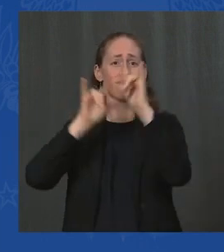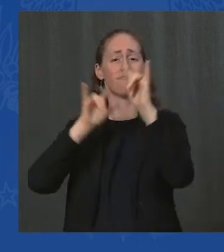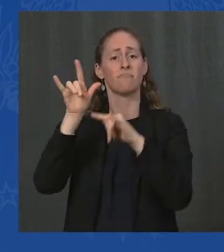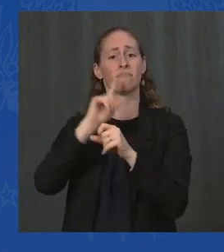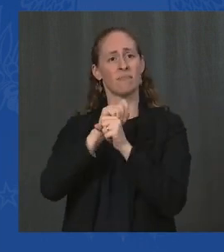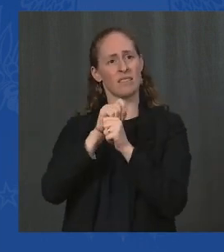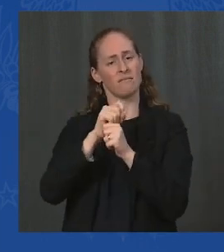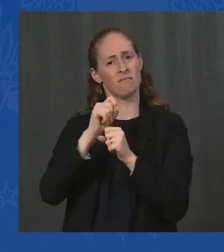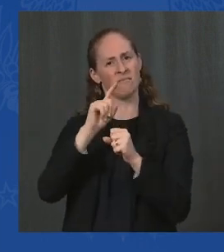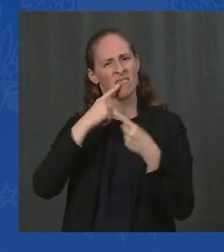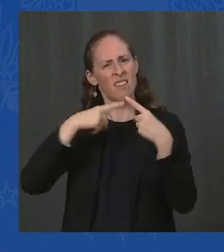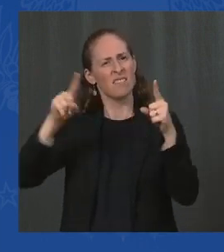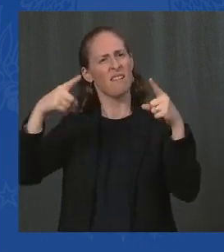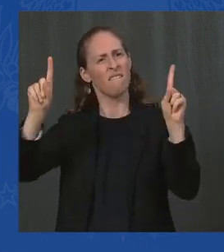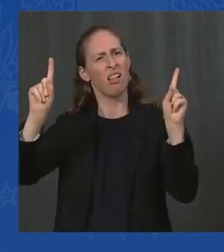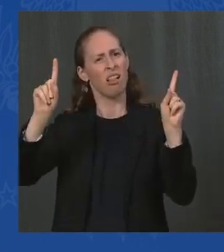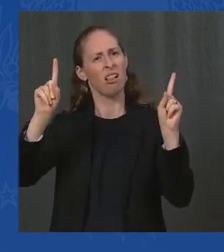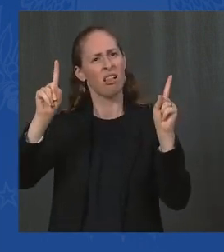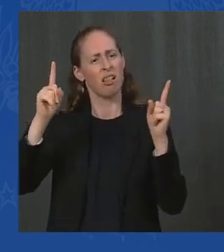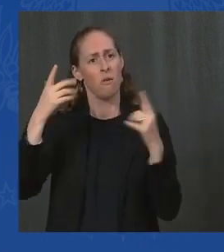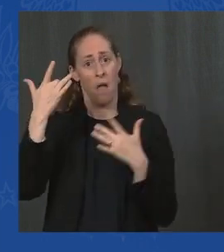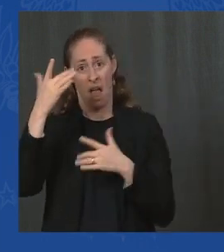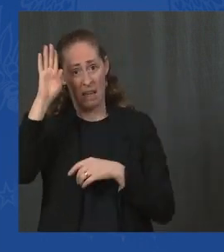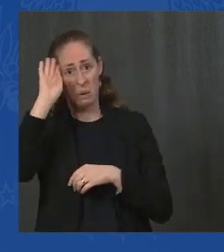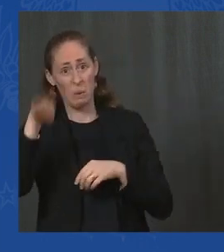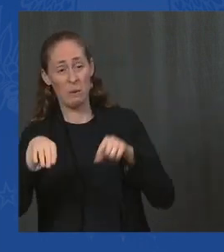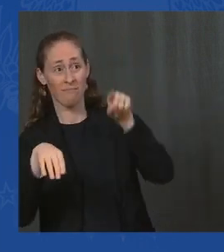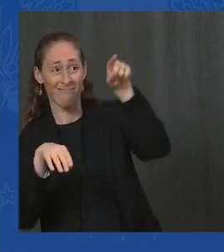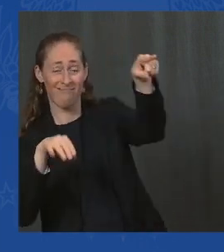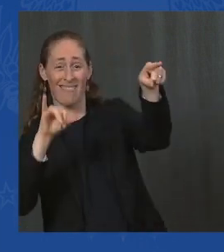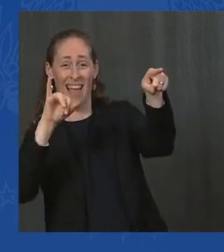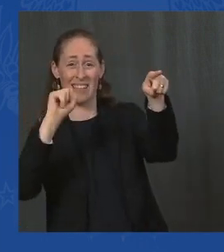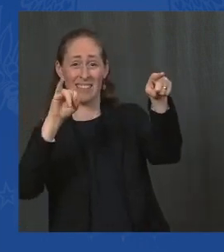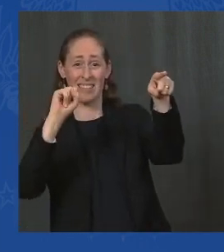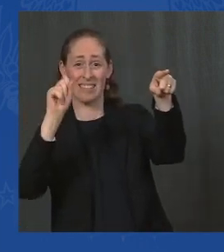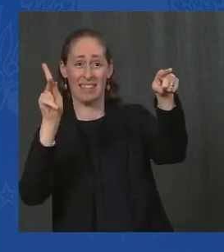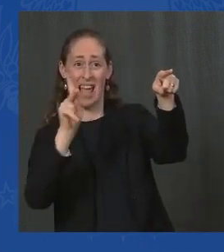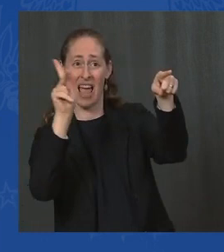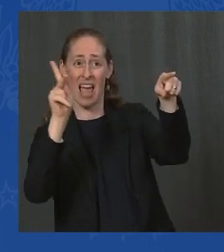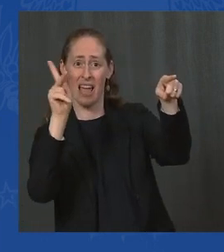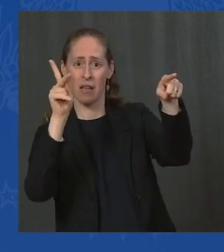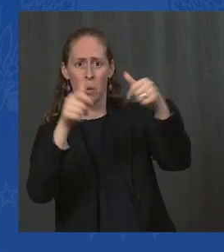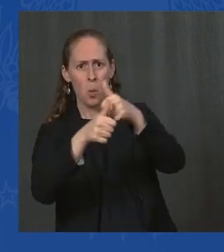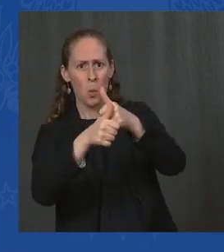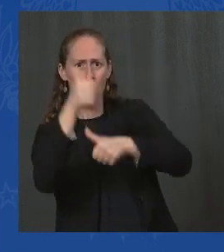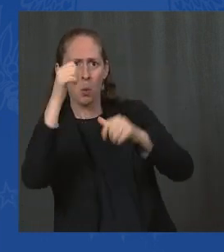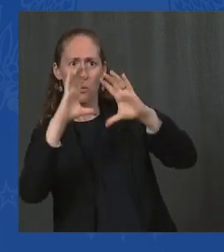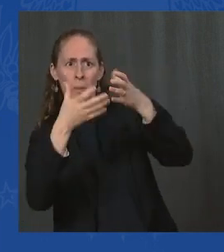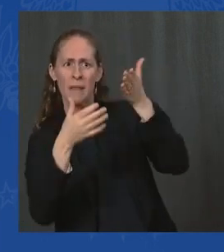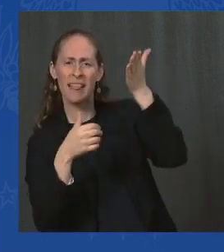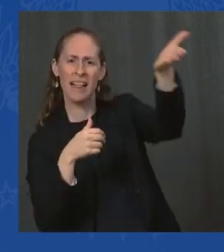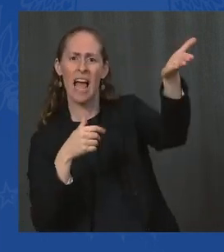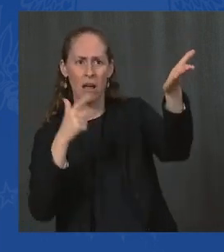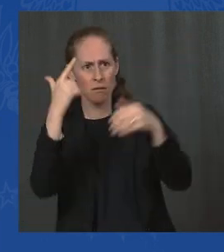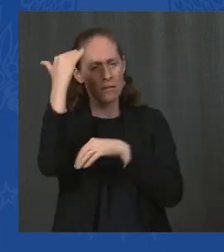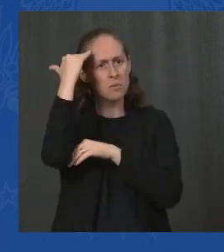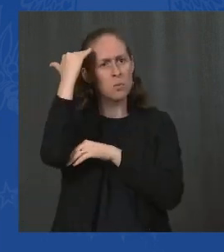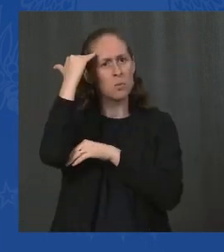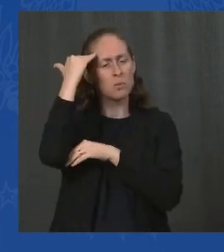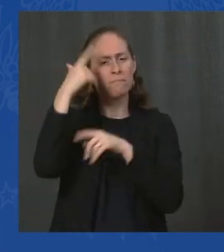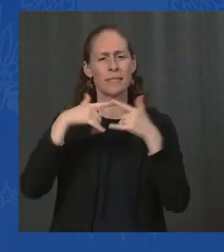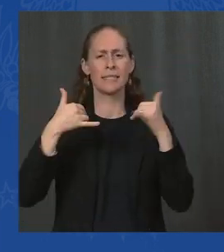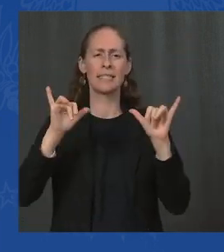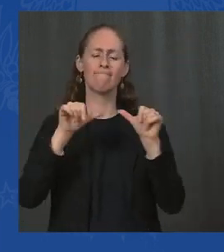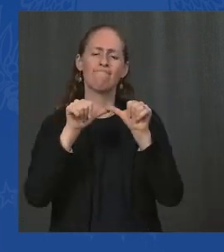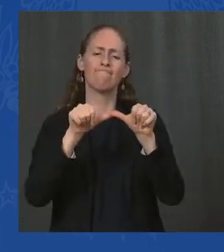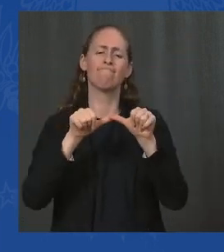terrorists, sworn enemies of the Taliban, were lurking in the midst of those crowds. And still,